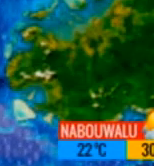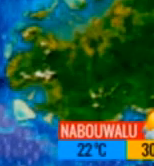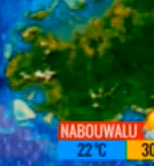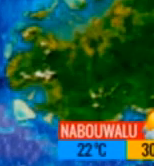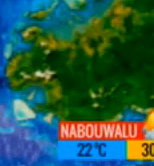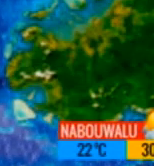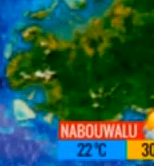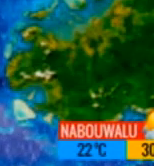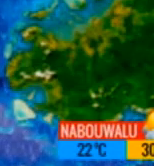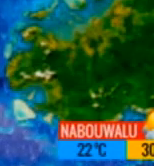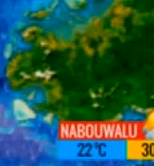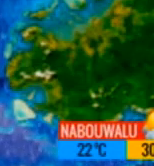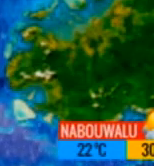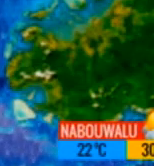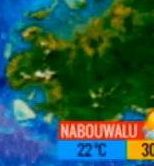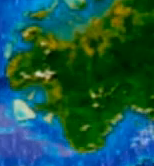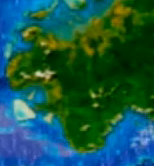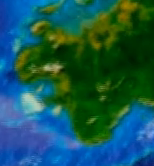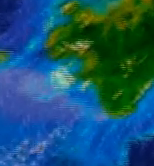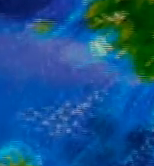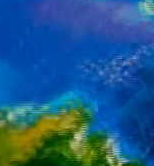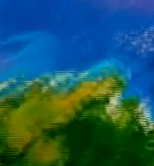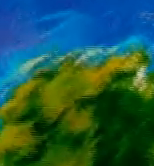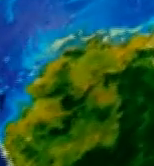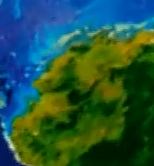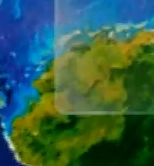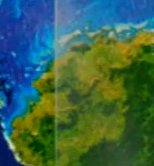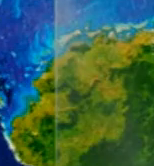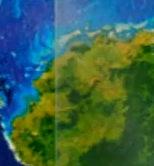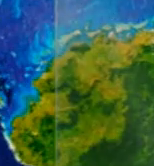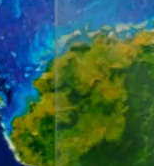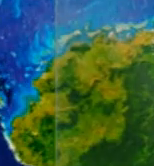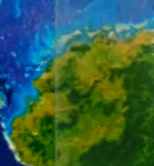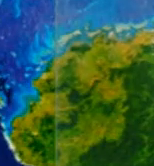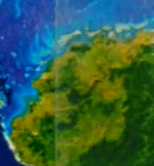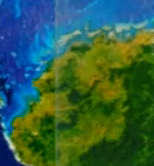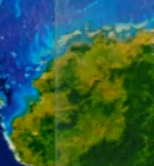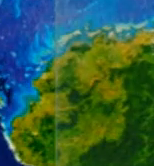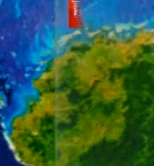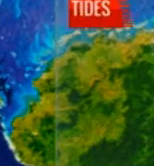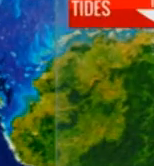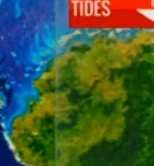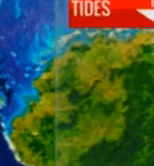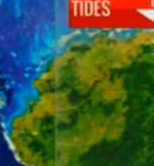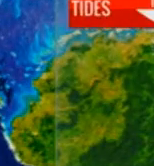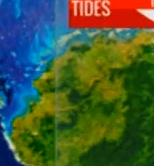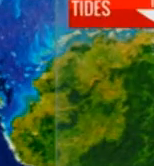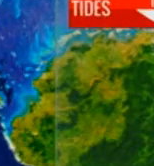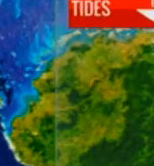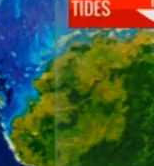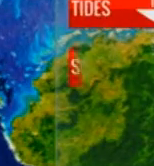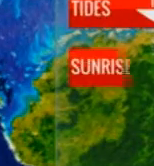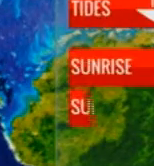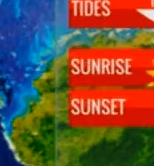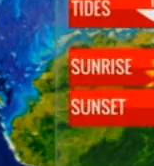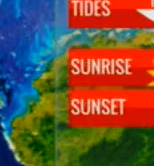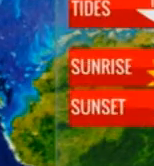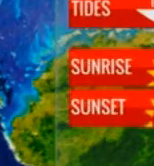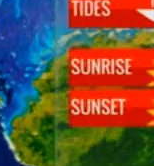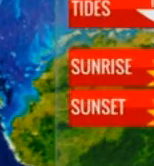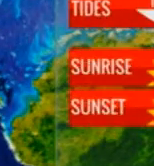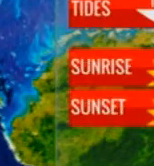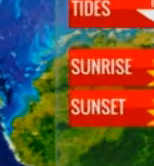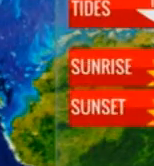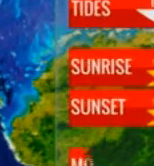to 20 knots, moderate to rough seas. Turning to the tides, low tide at 11:35 p.m. with high tide